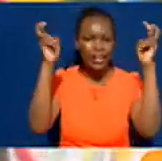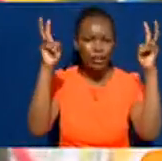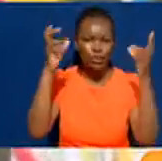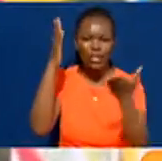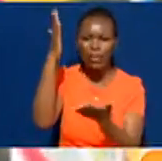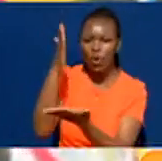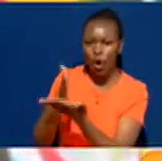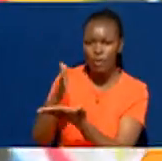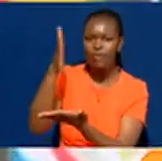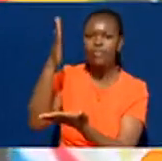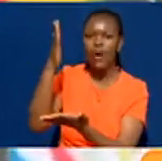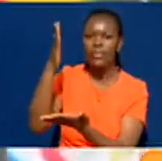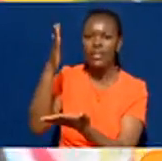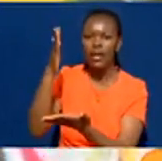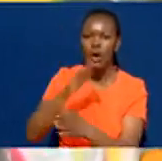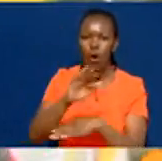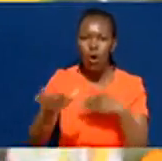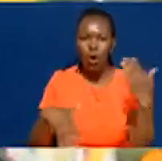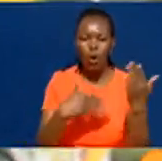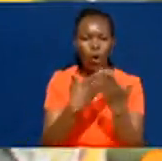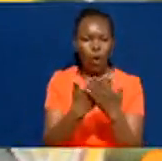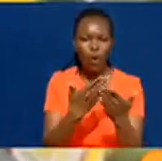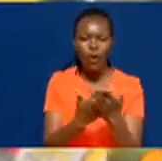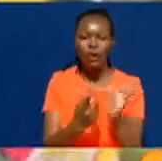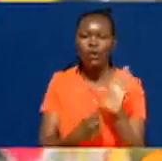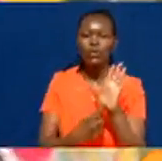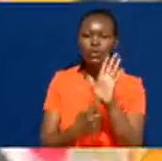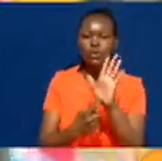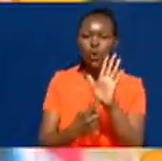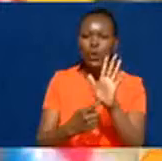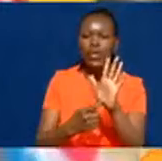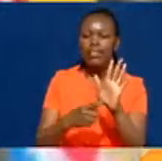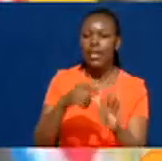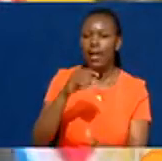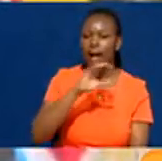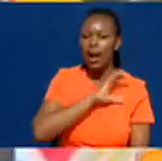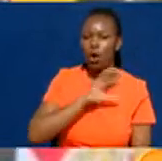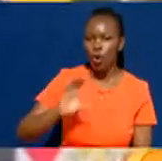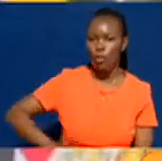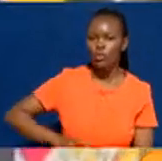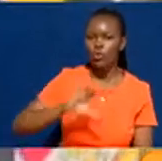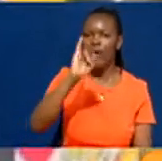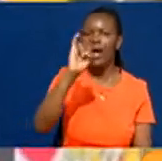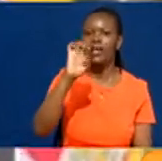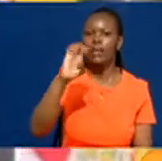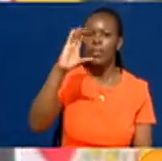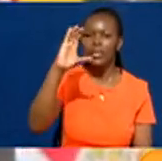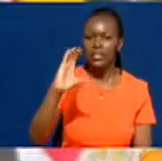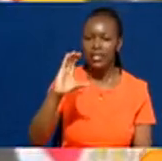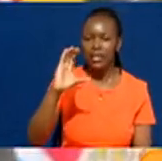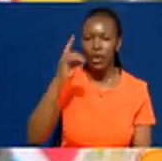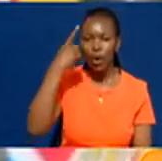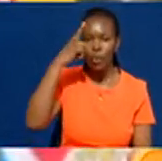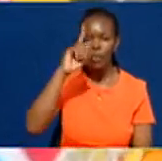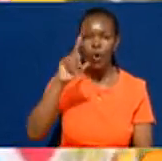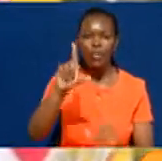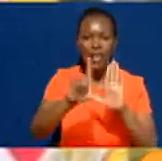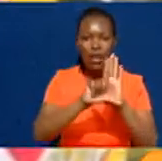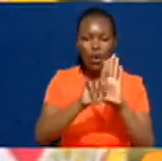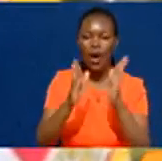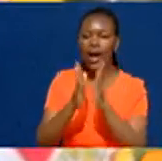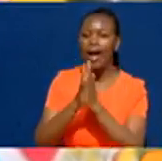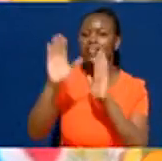confirms the fidelity of the IEBC to both the law and the Constitution.